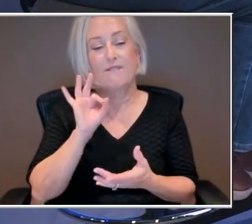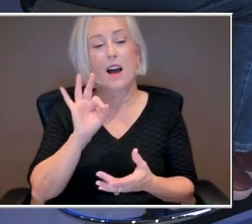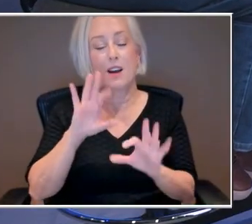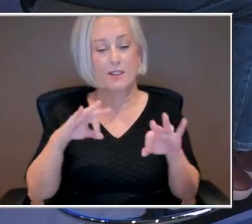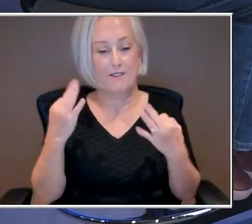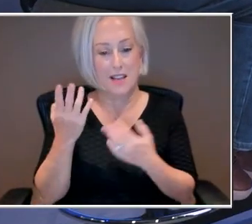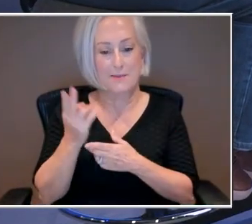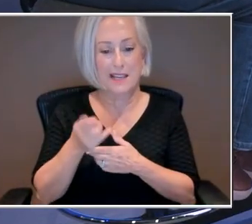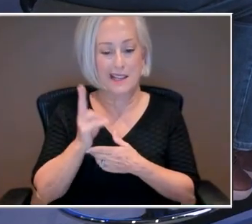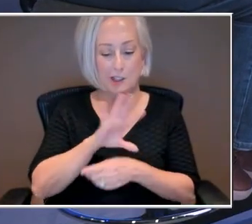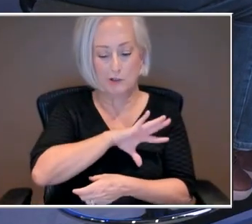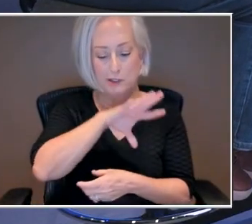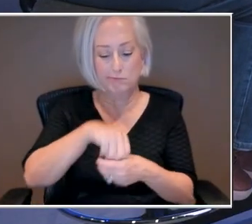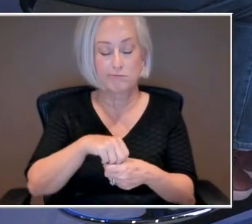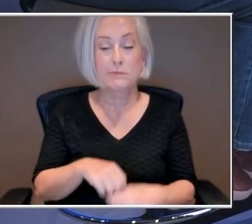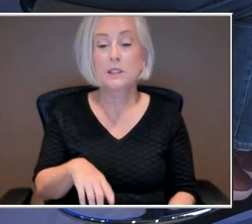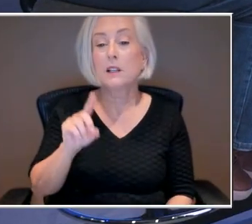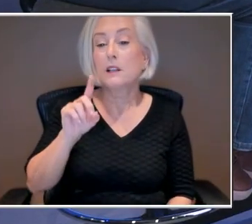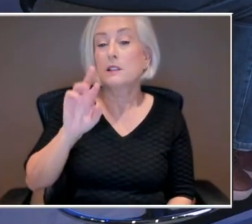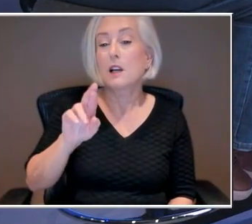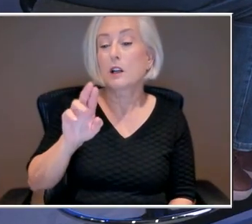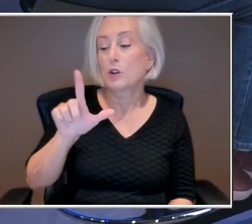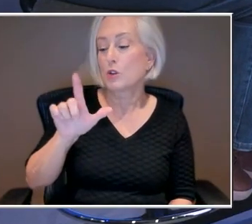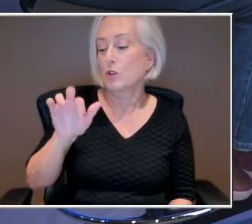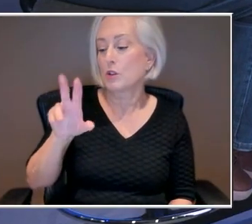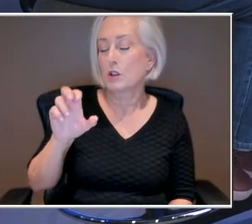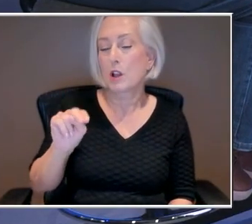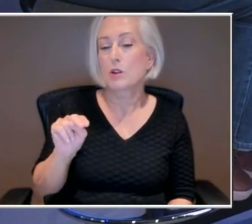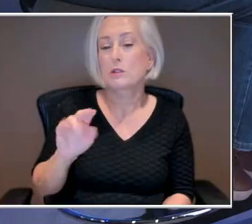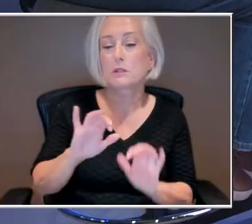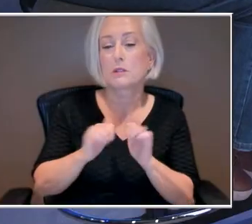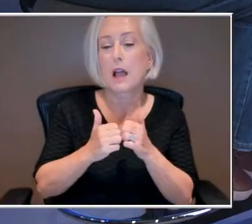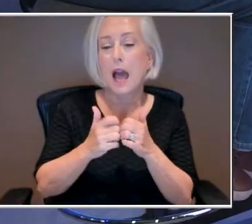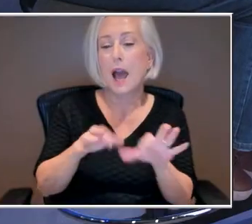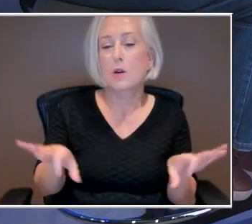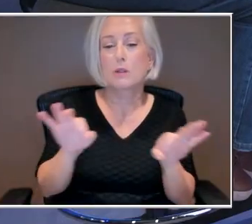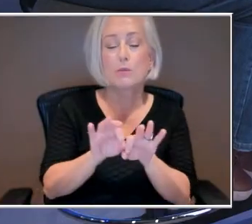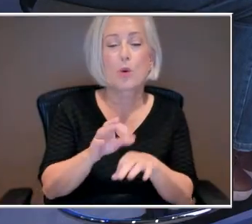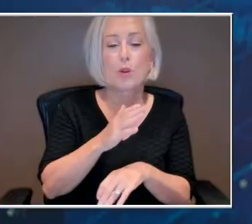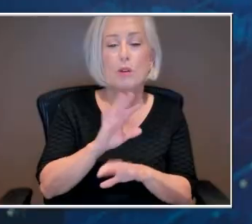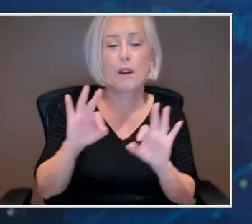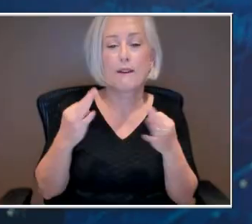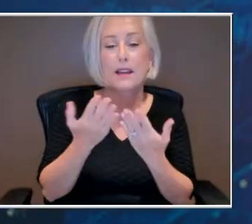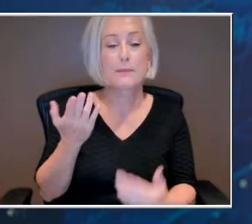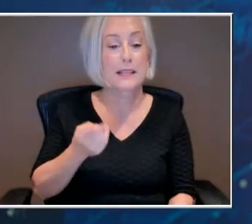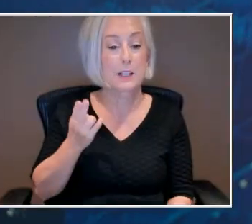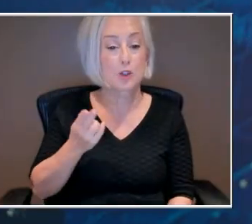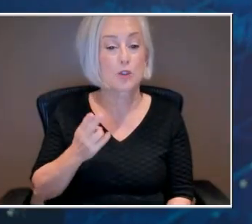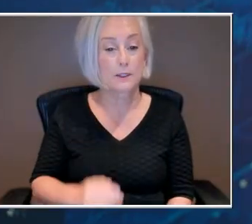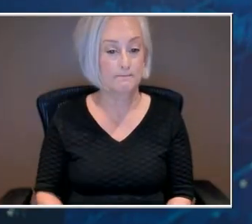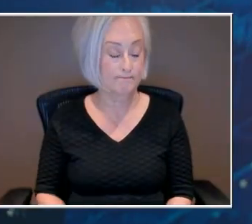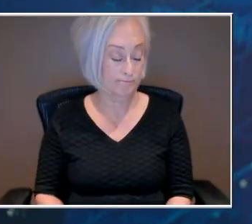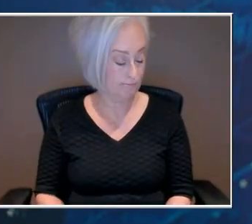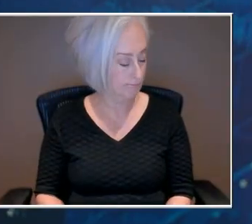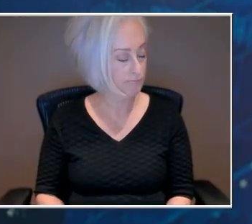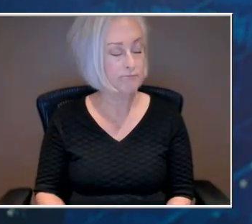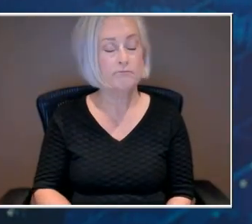this. Dr. Larson, how important is the family history? Yeah, I think family history is really critical,